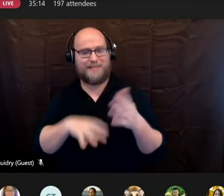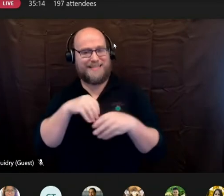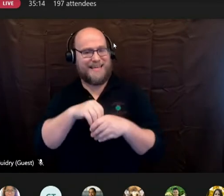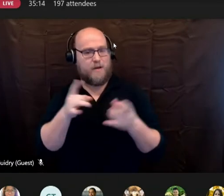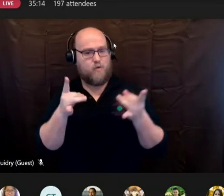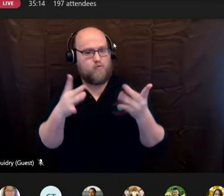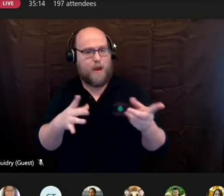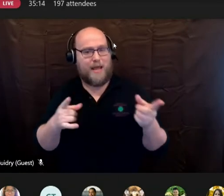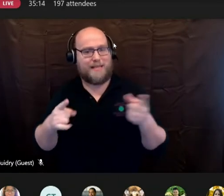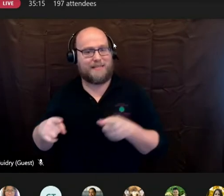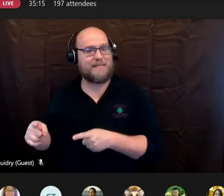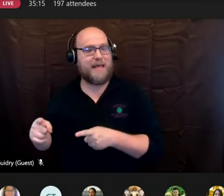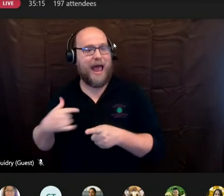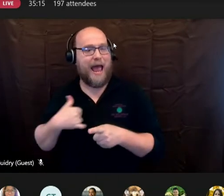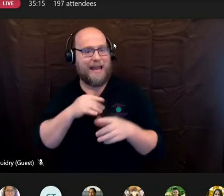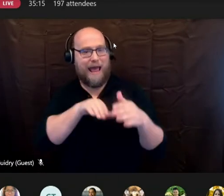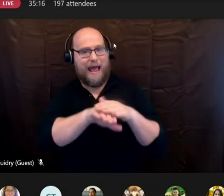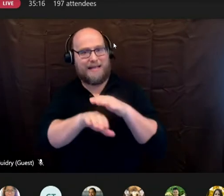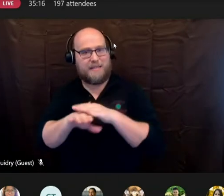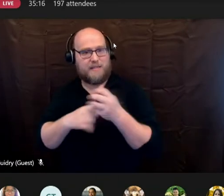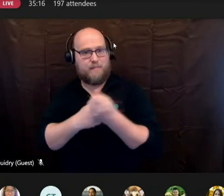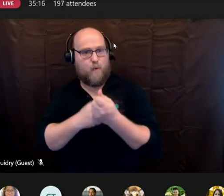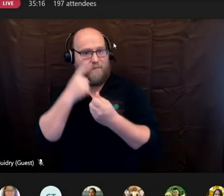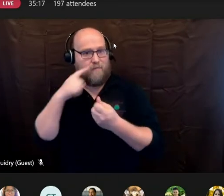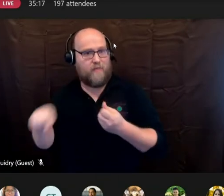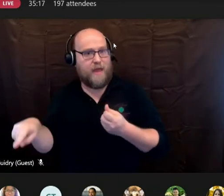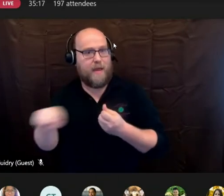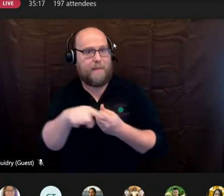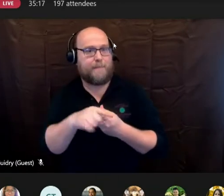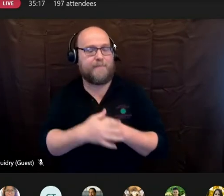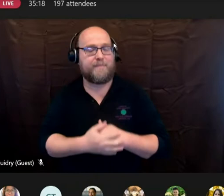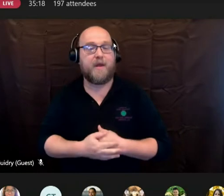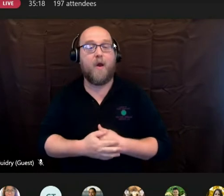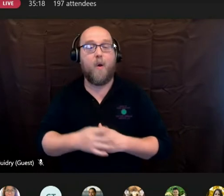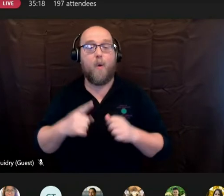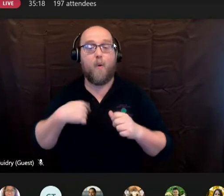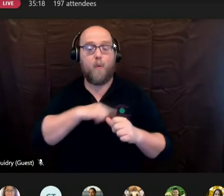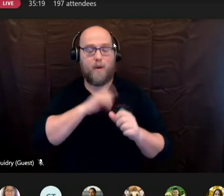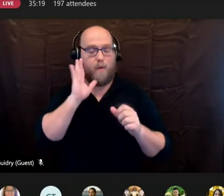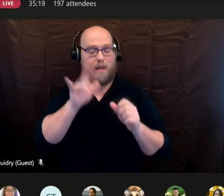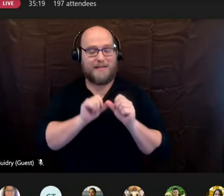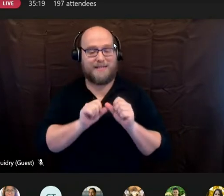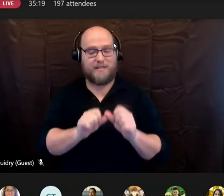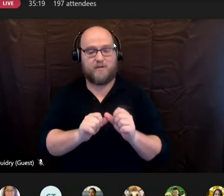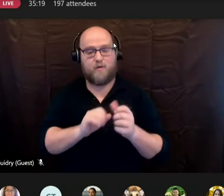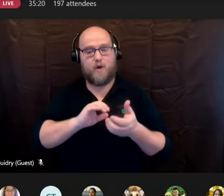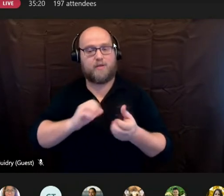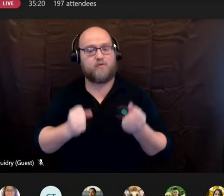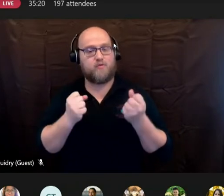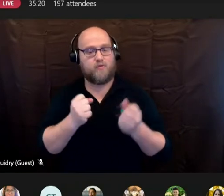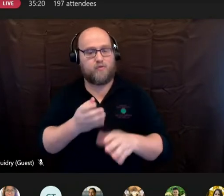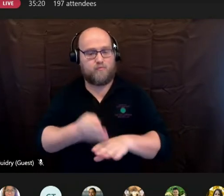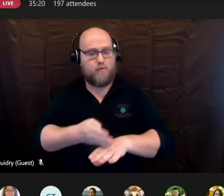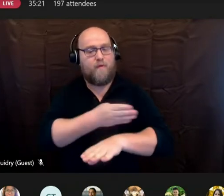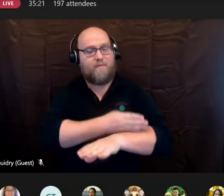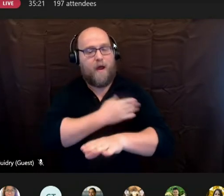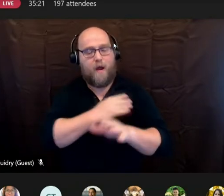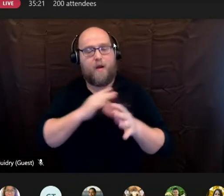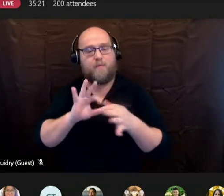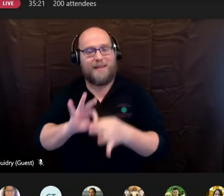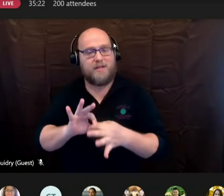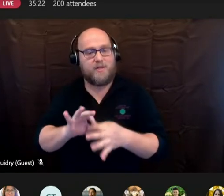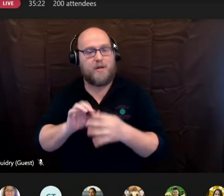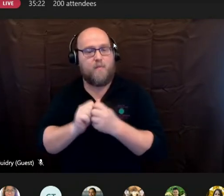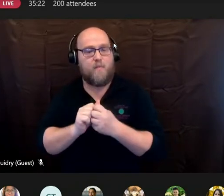will continue to strengthen our partnerships with community-based organizations and culturally relevant agencies with a focus